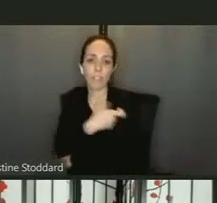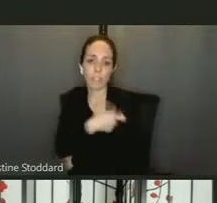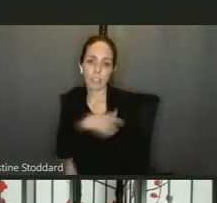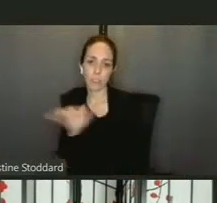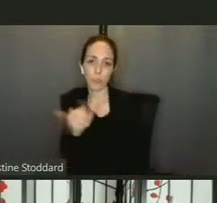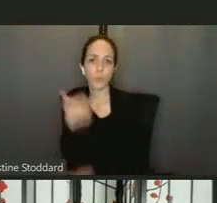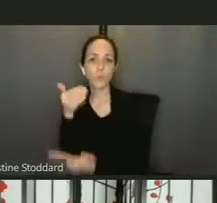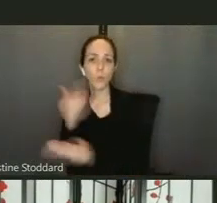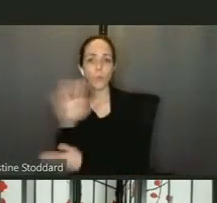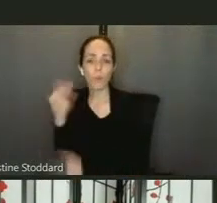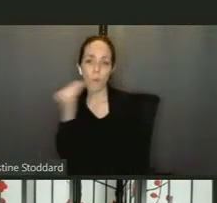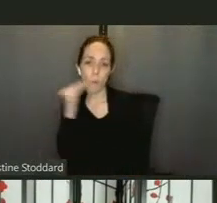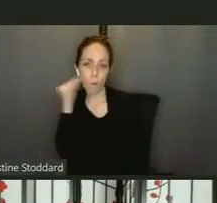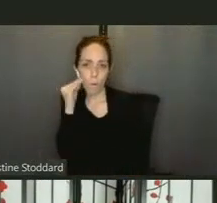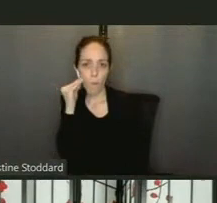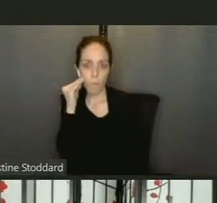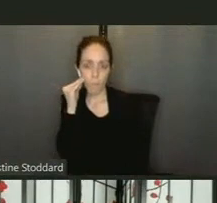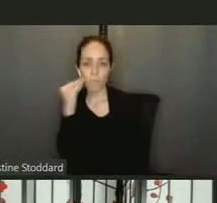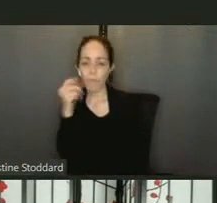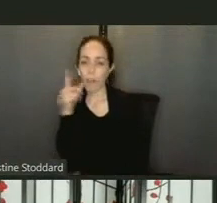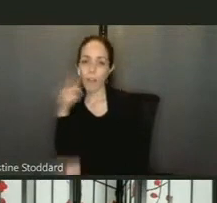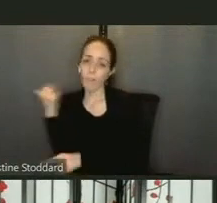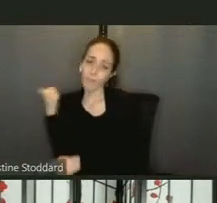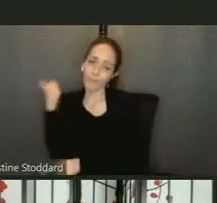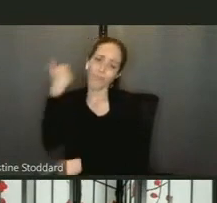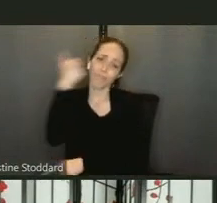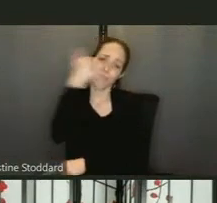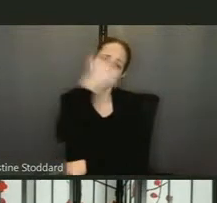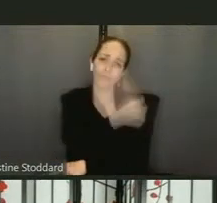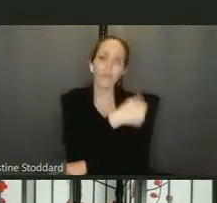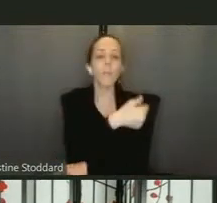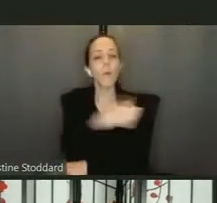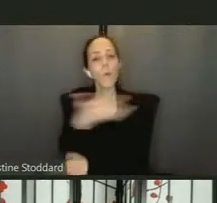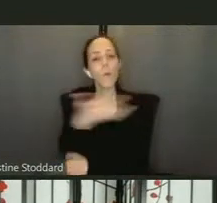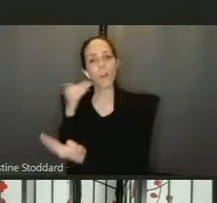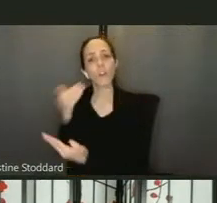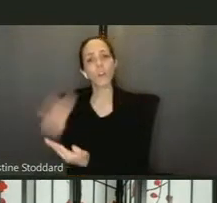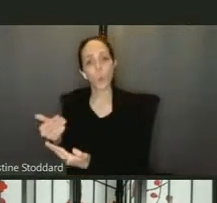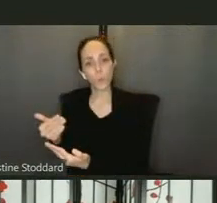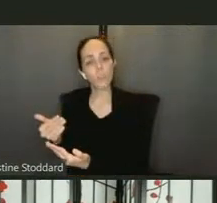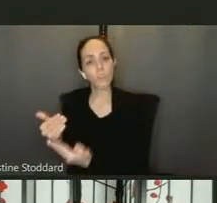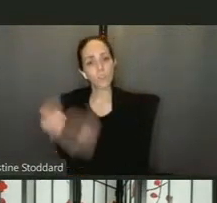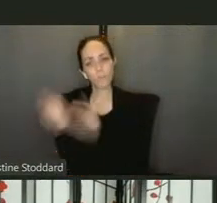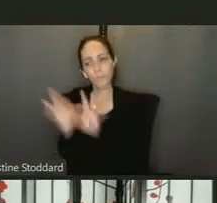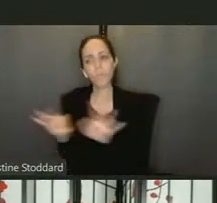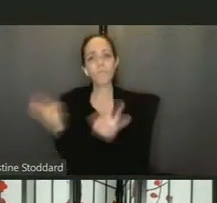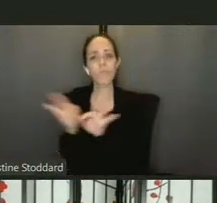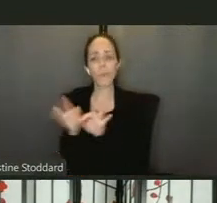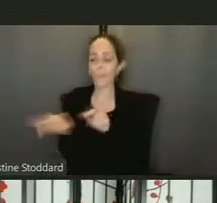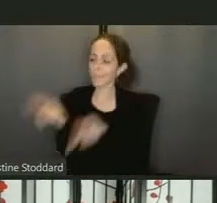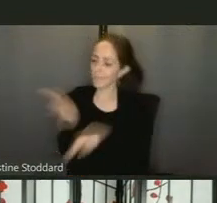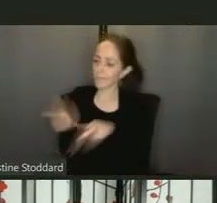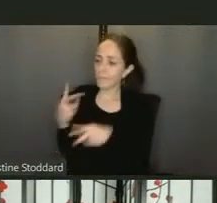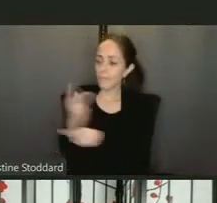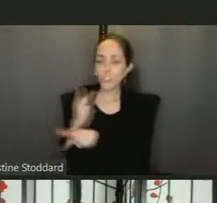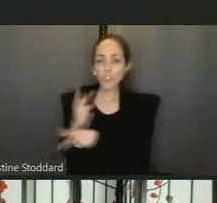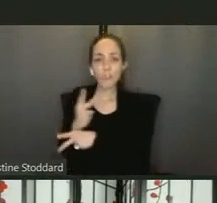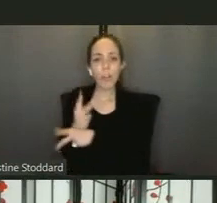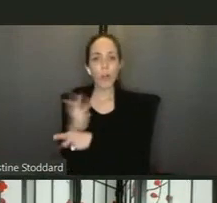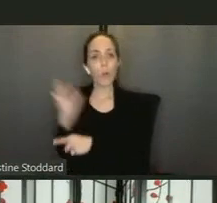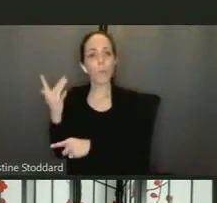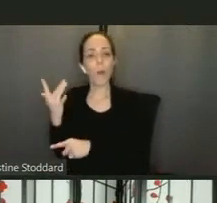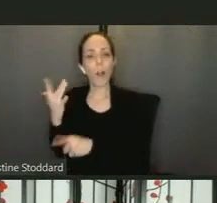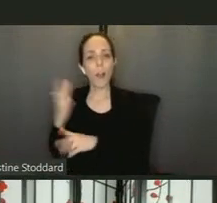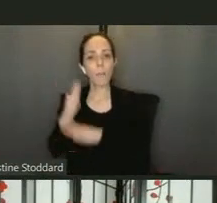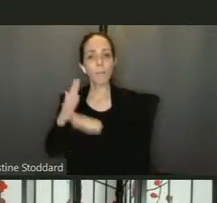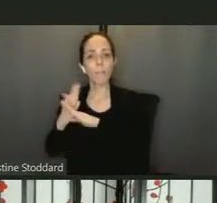only geographic, but also is taking into account all of the important issues that were discussed at the beginning of the presentation regarding